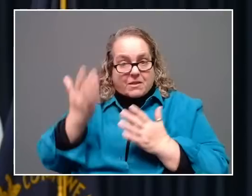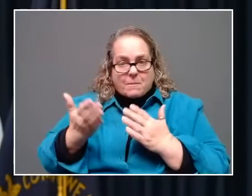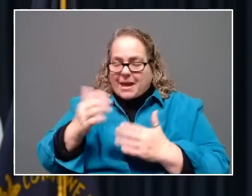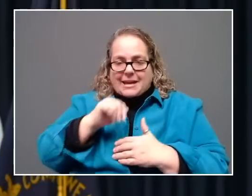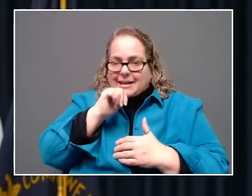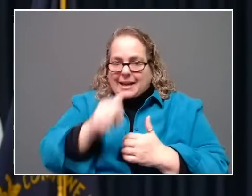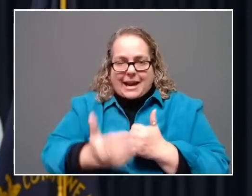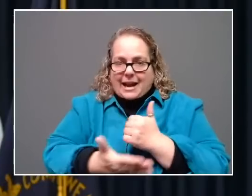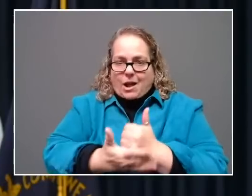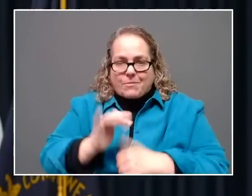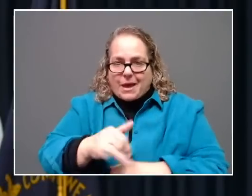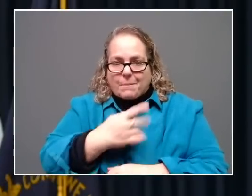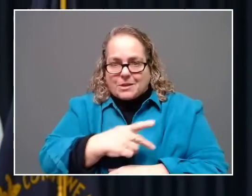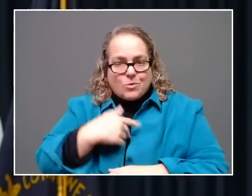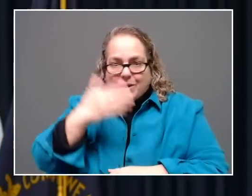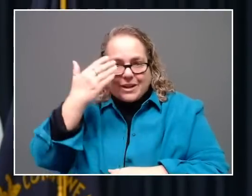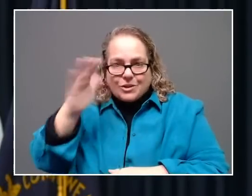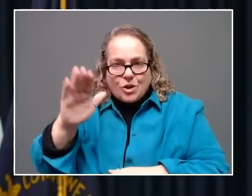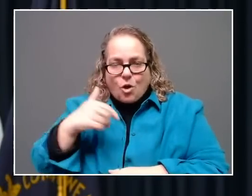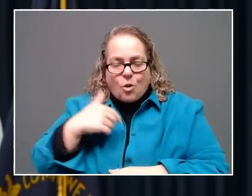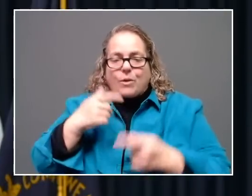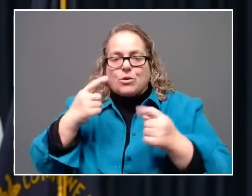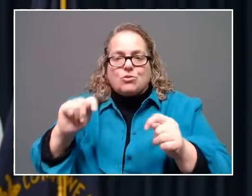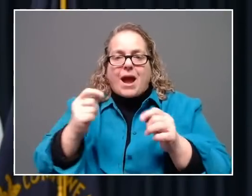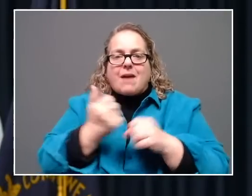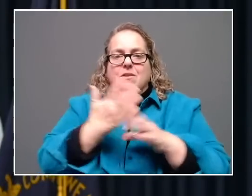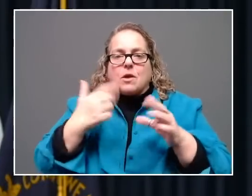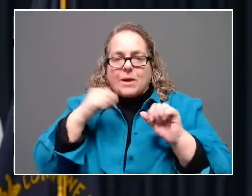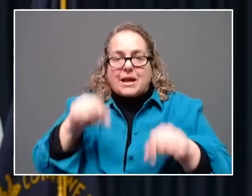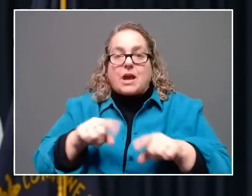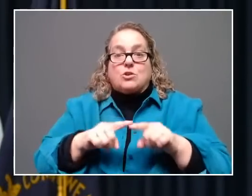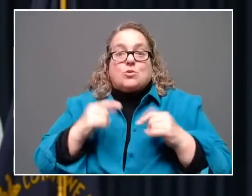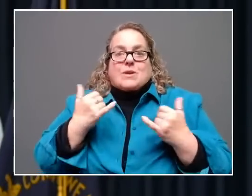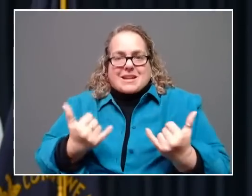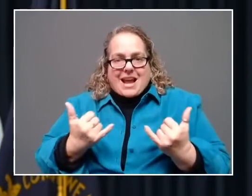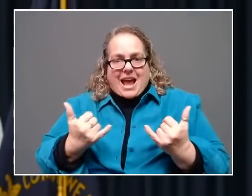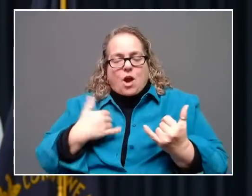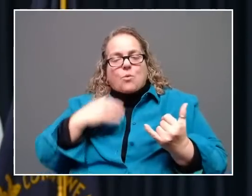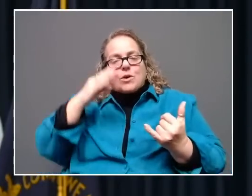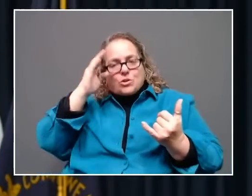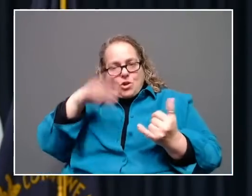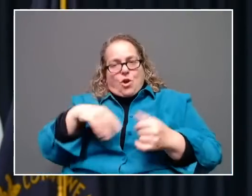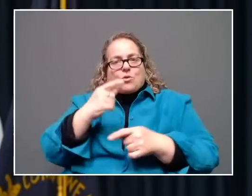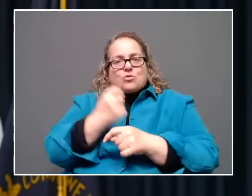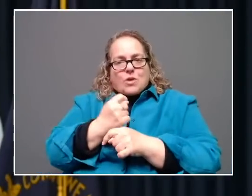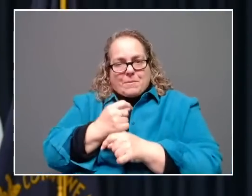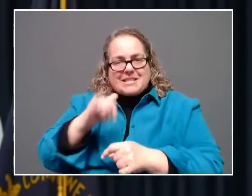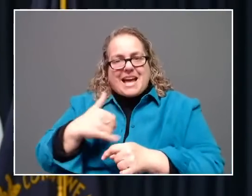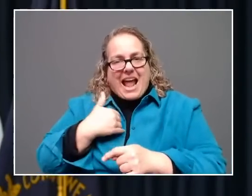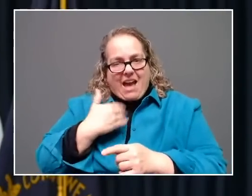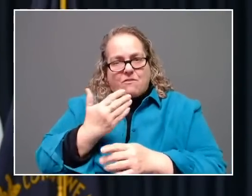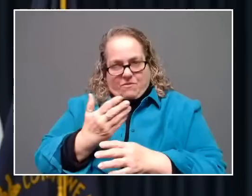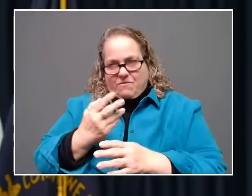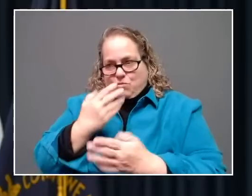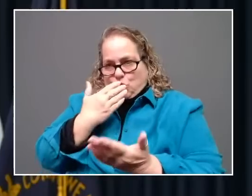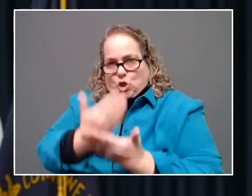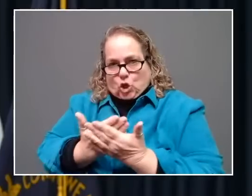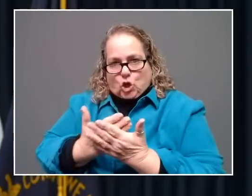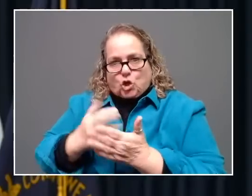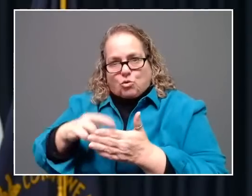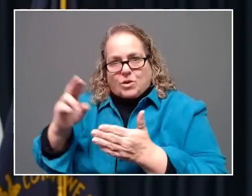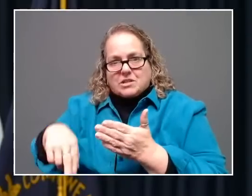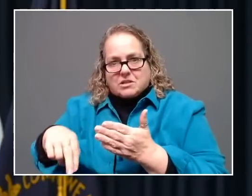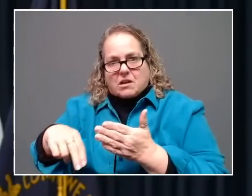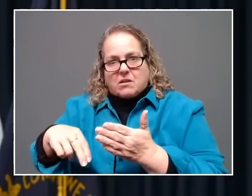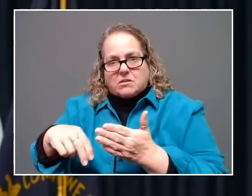know. We were trying everything we could to now, some monoclonal treatments that have incredible results. I do hope and I